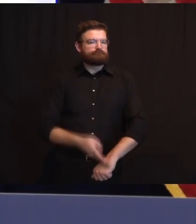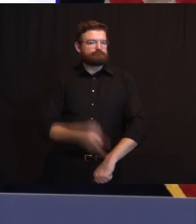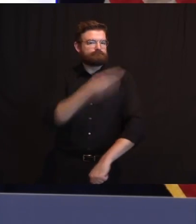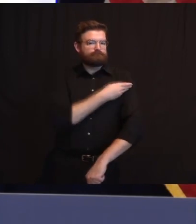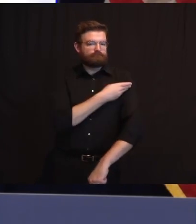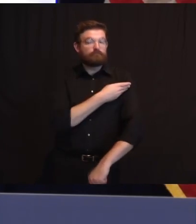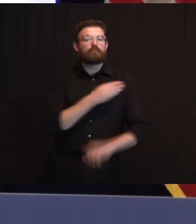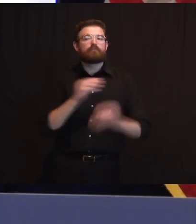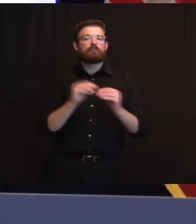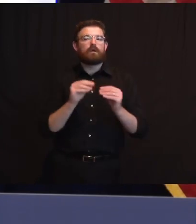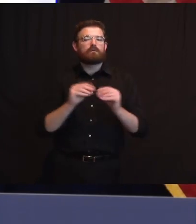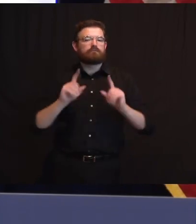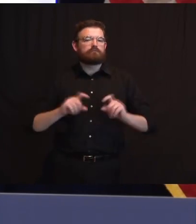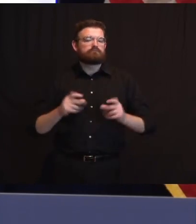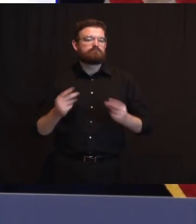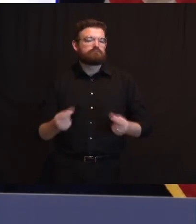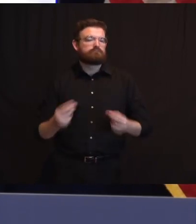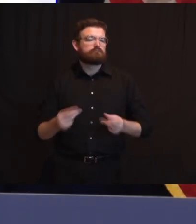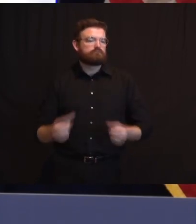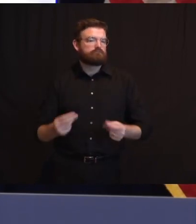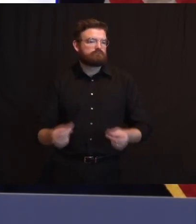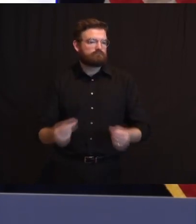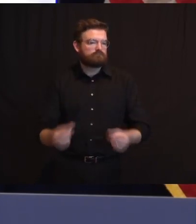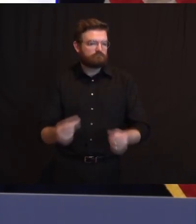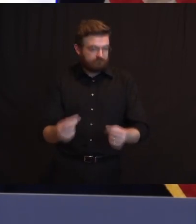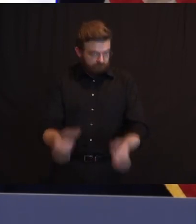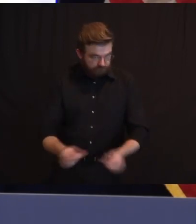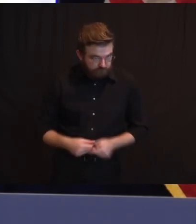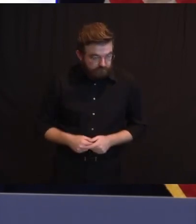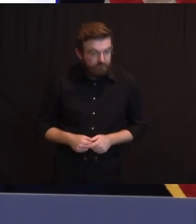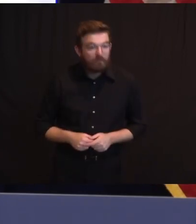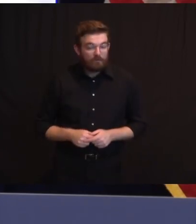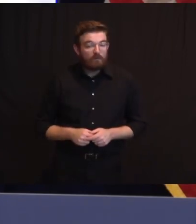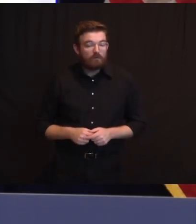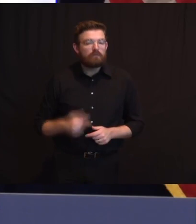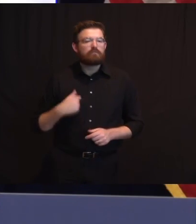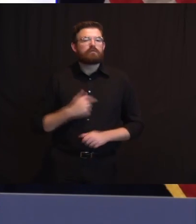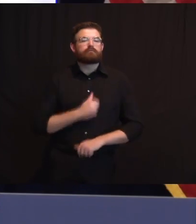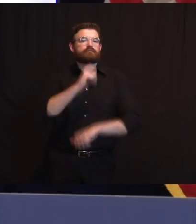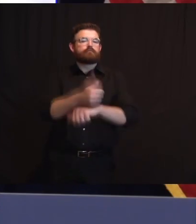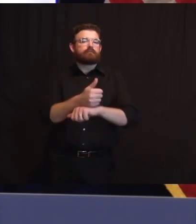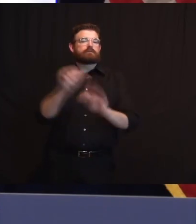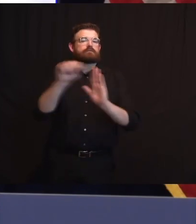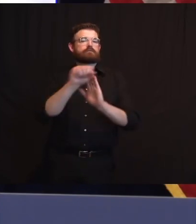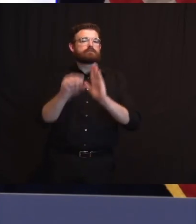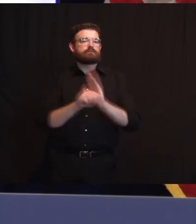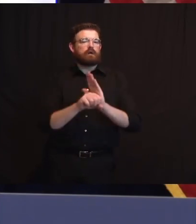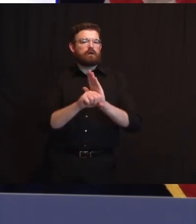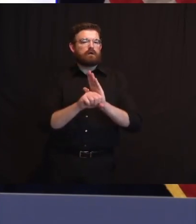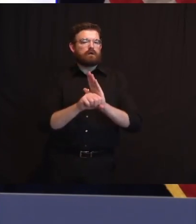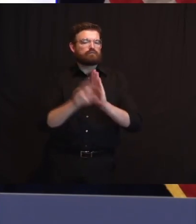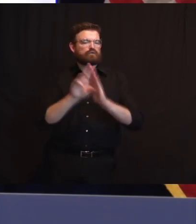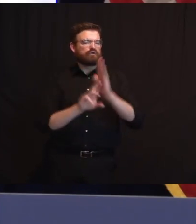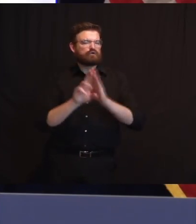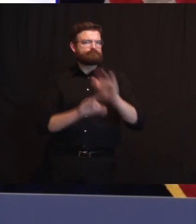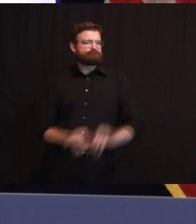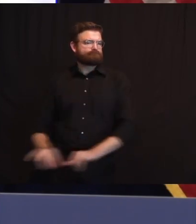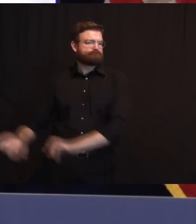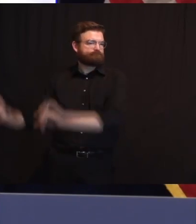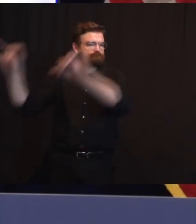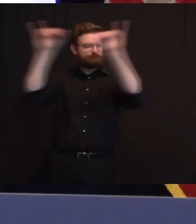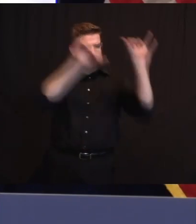develop a statewide model for public-private large-scale testing that will improve data-driven public